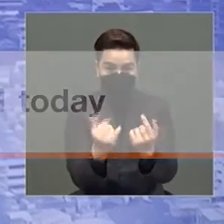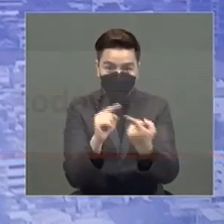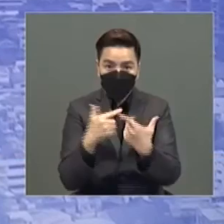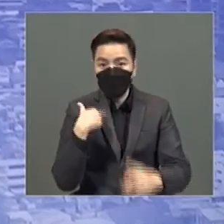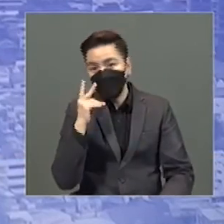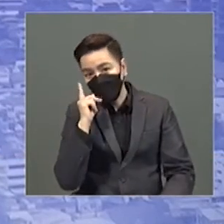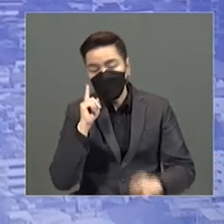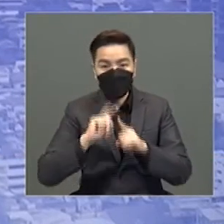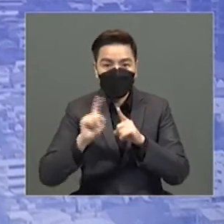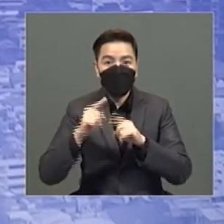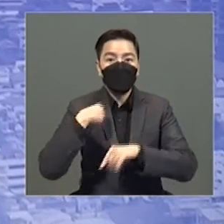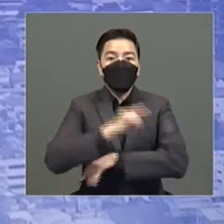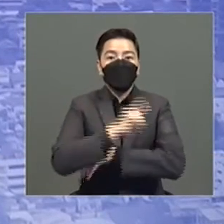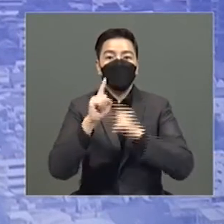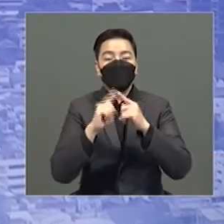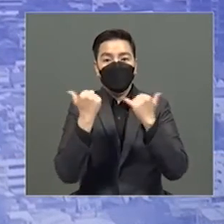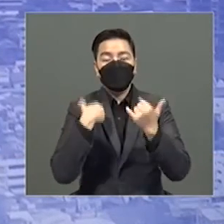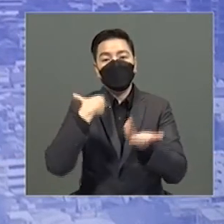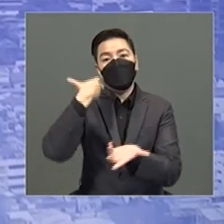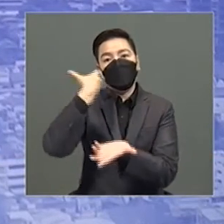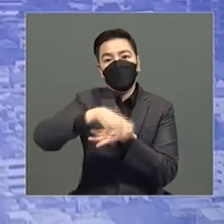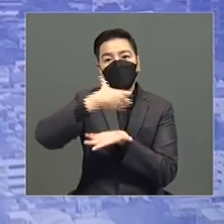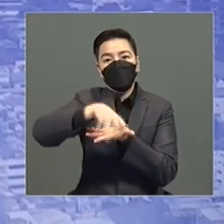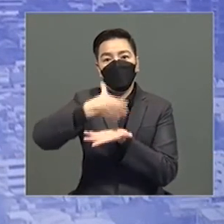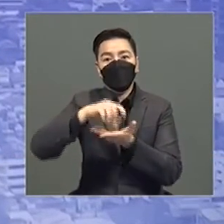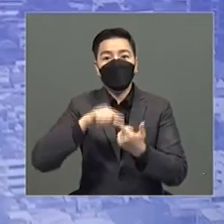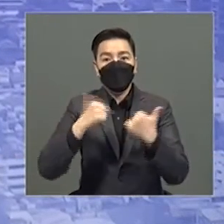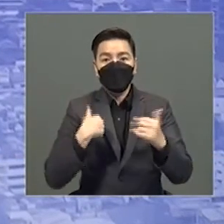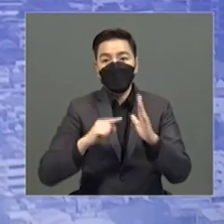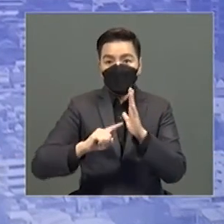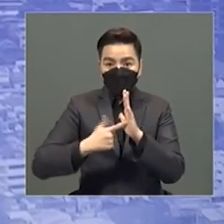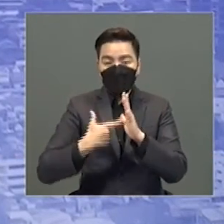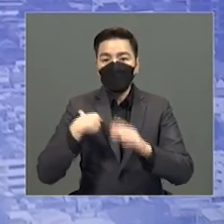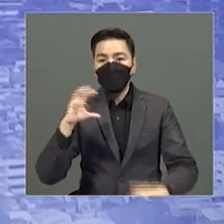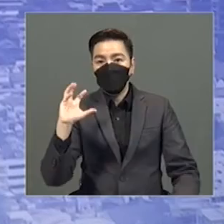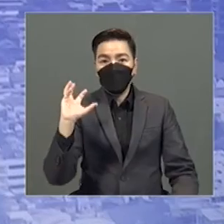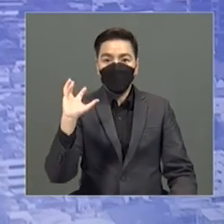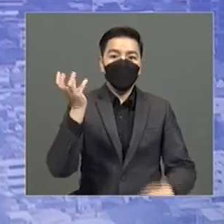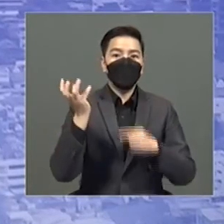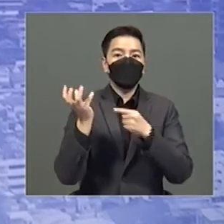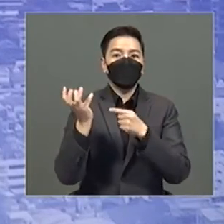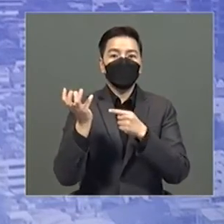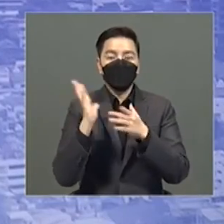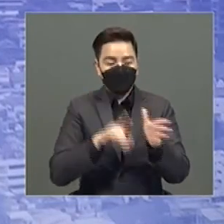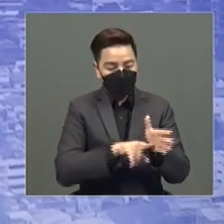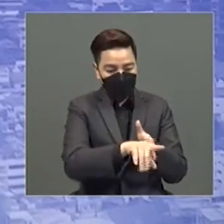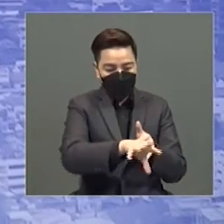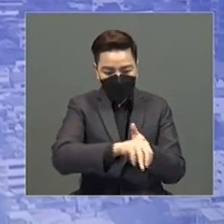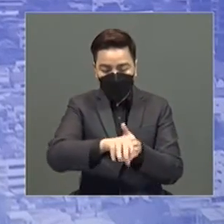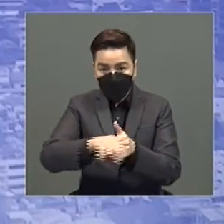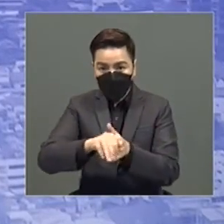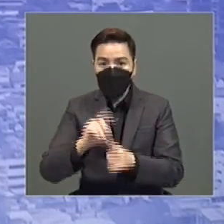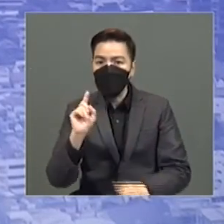COVID-19 clusters under close watch has increased to 34. They include those in Bangkapit Market,